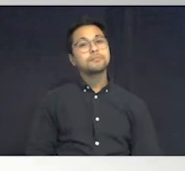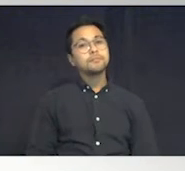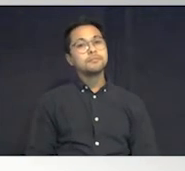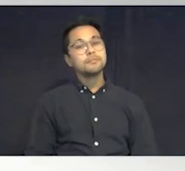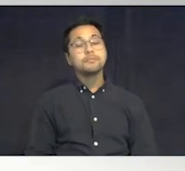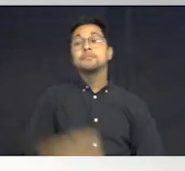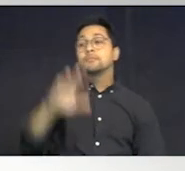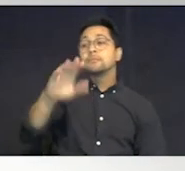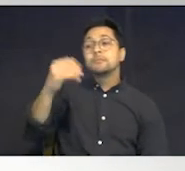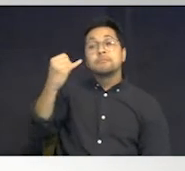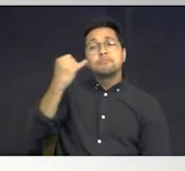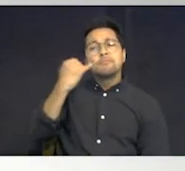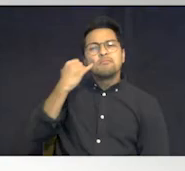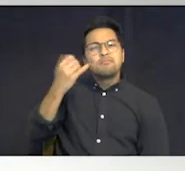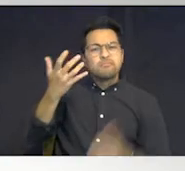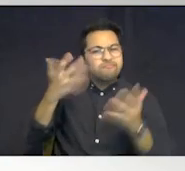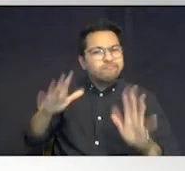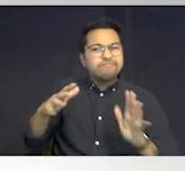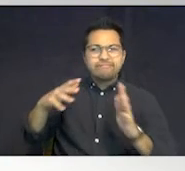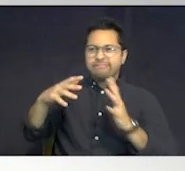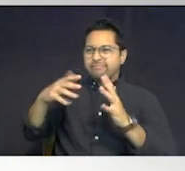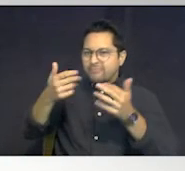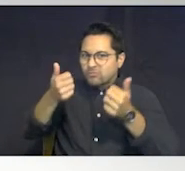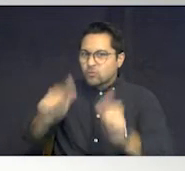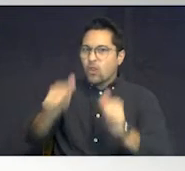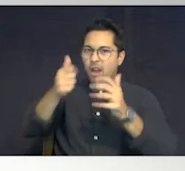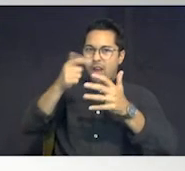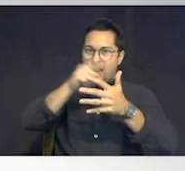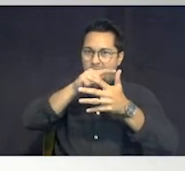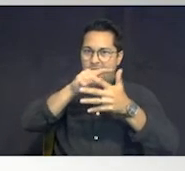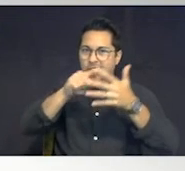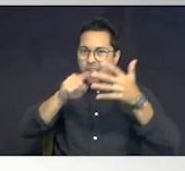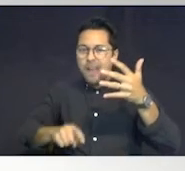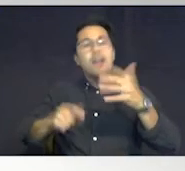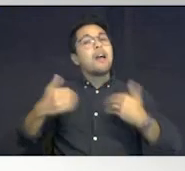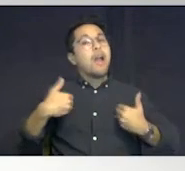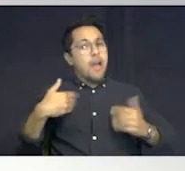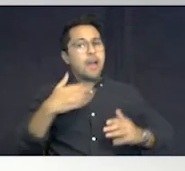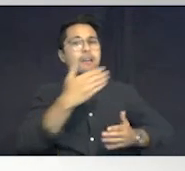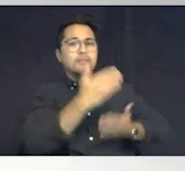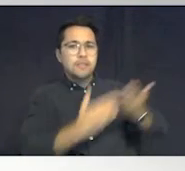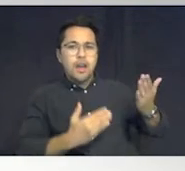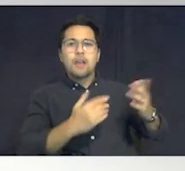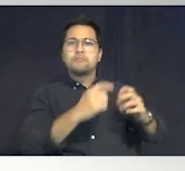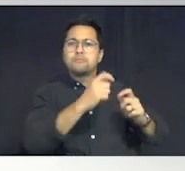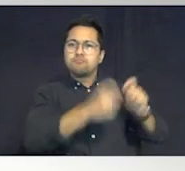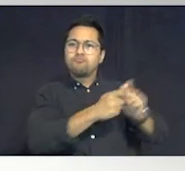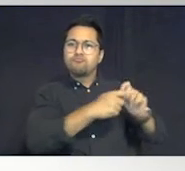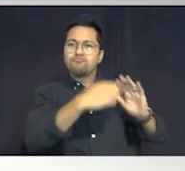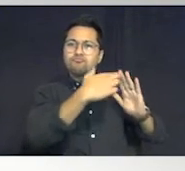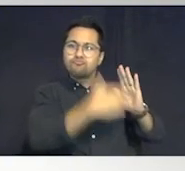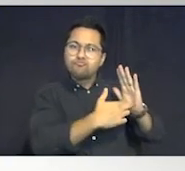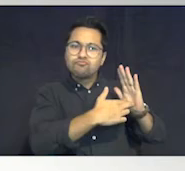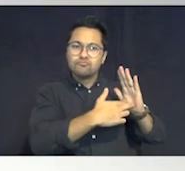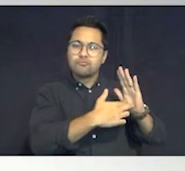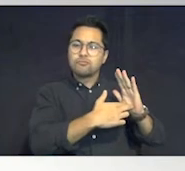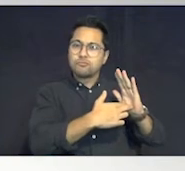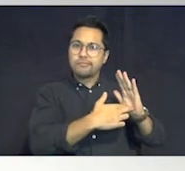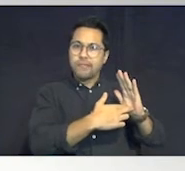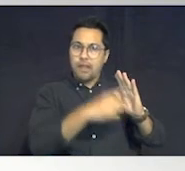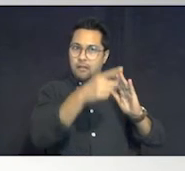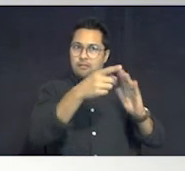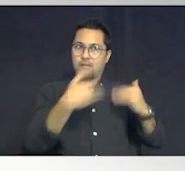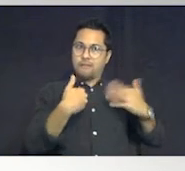So if you've exhausted all of these options so far, you do have certain procedural safeguards afforded to you. And we're going to begin with due process